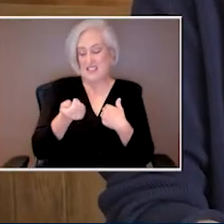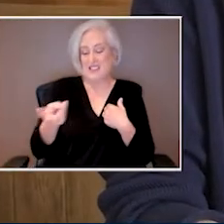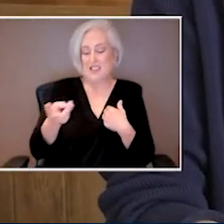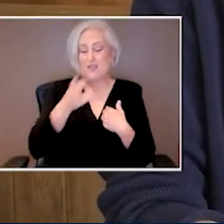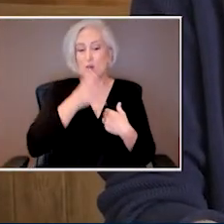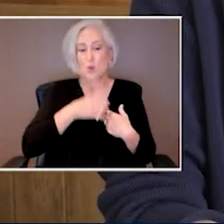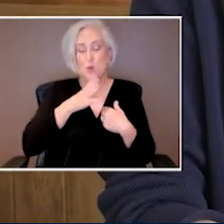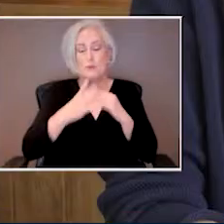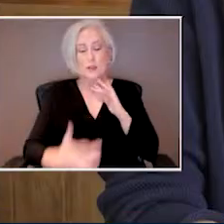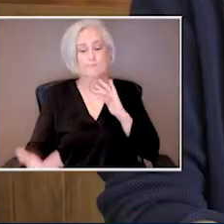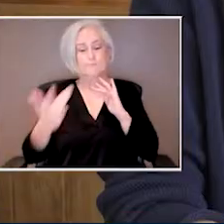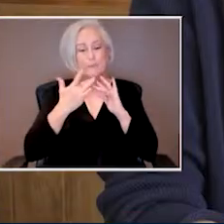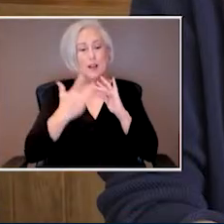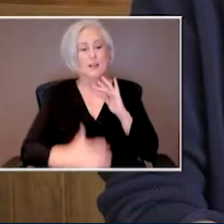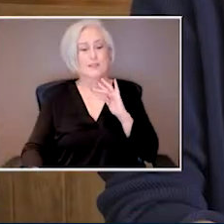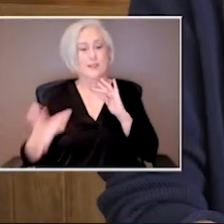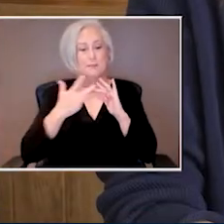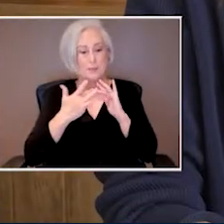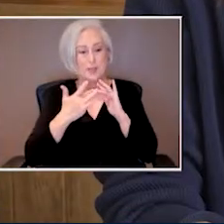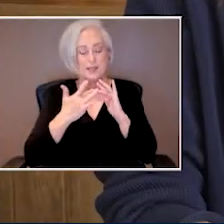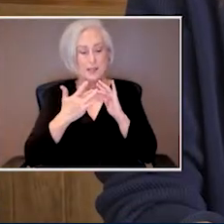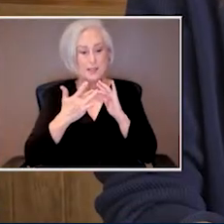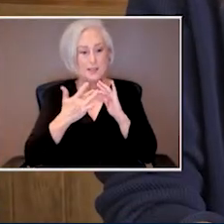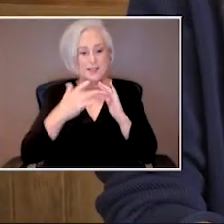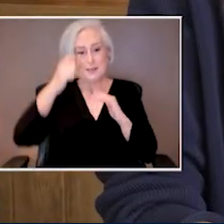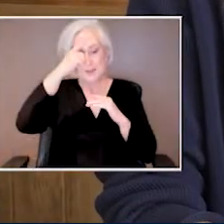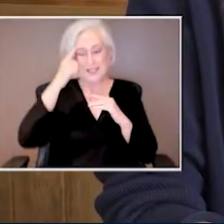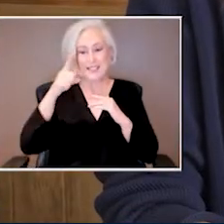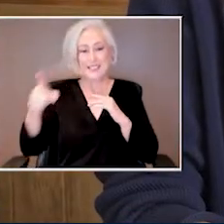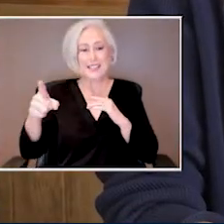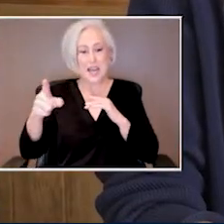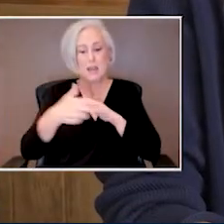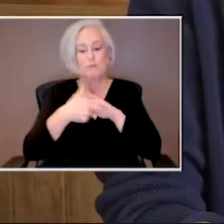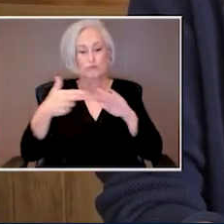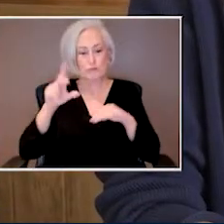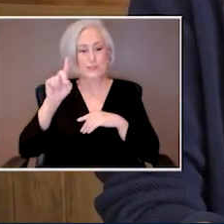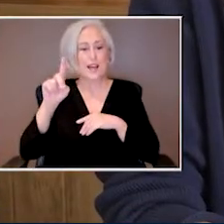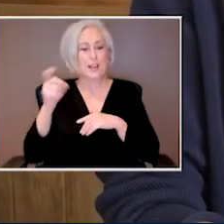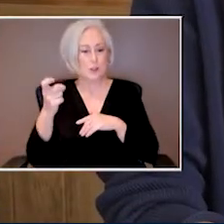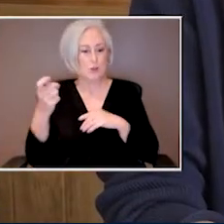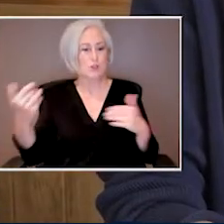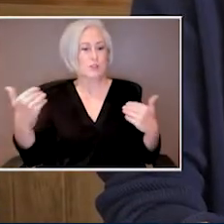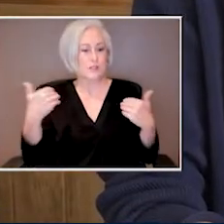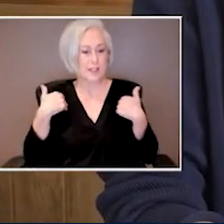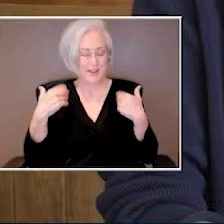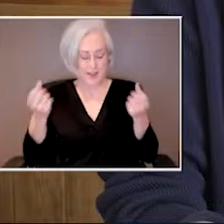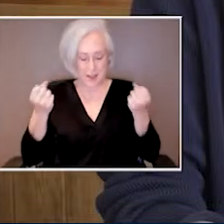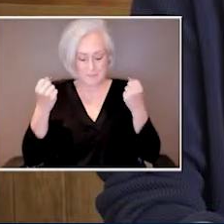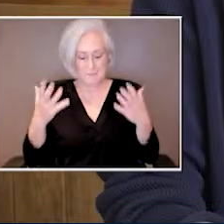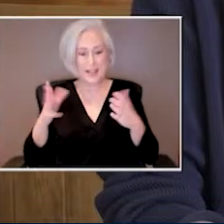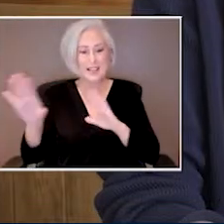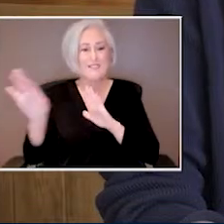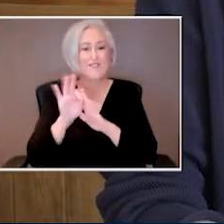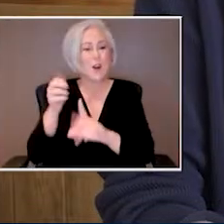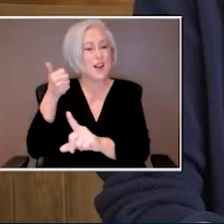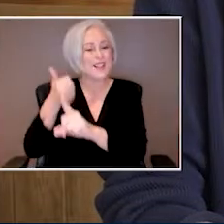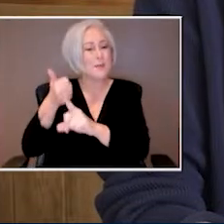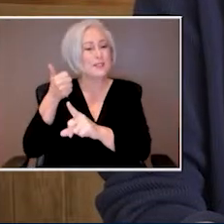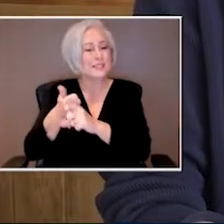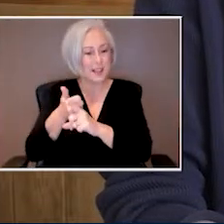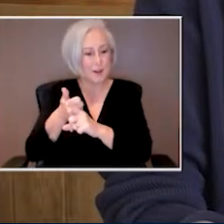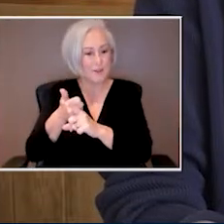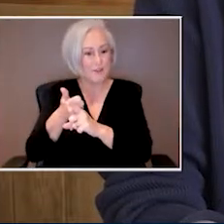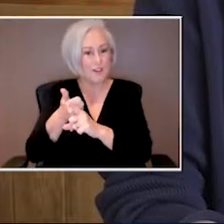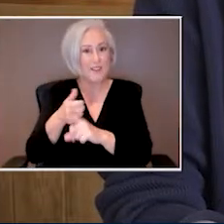to me because they've been diagnosed, and a lot of them found it themselves. They're in their